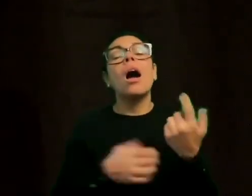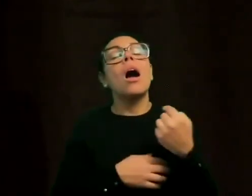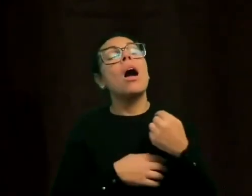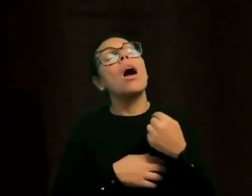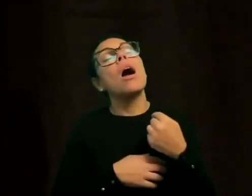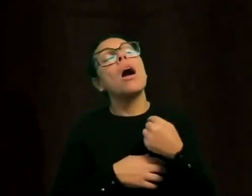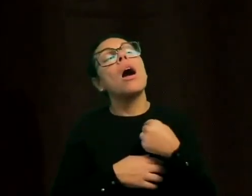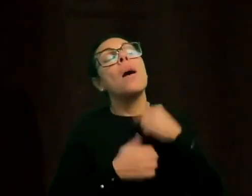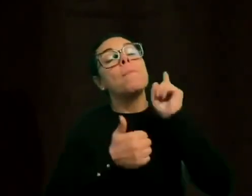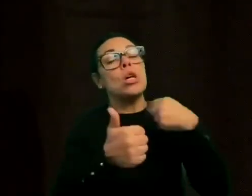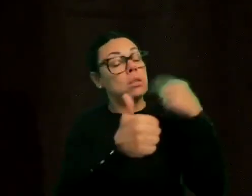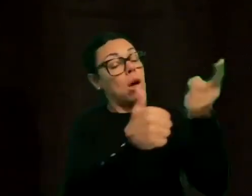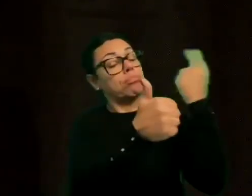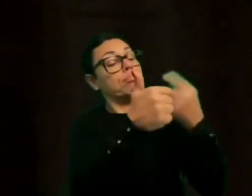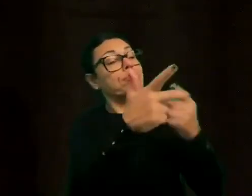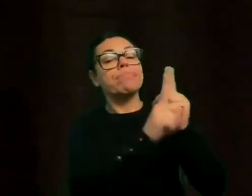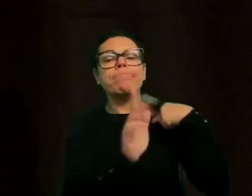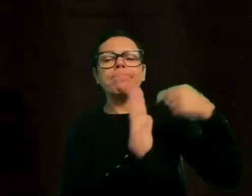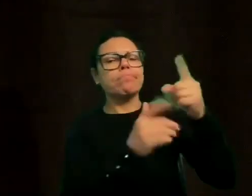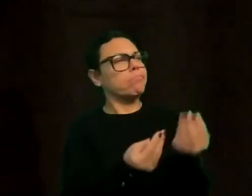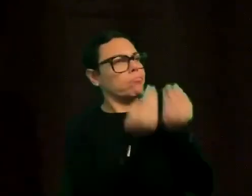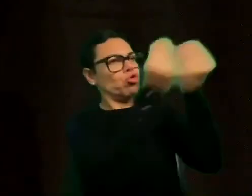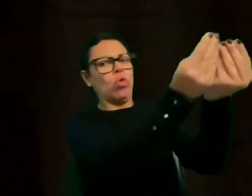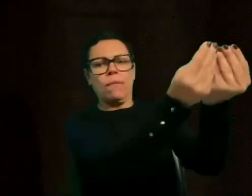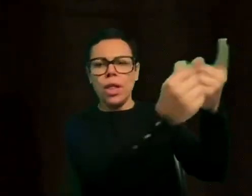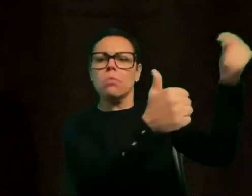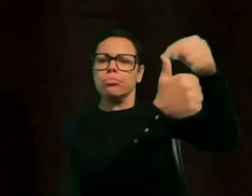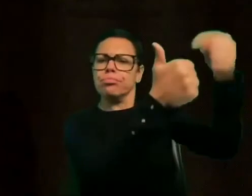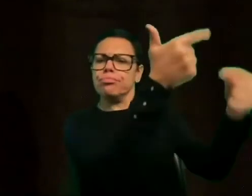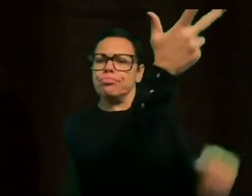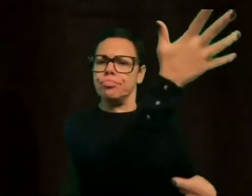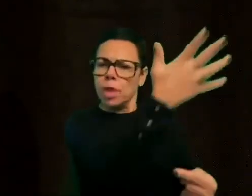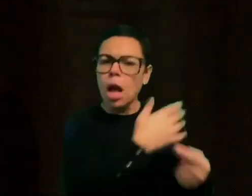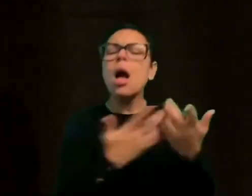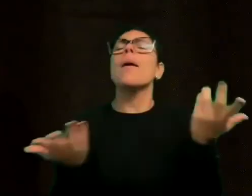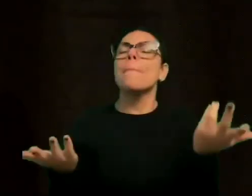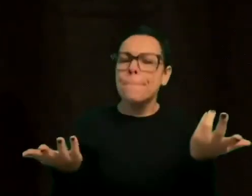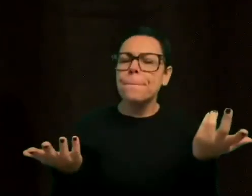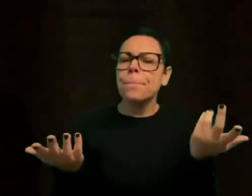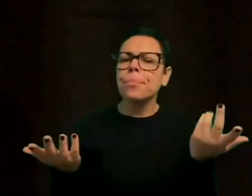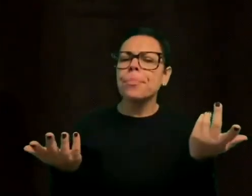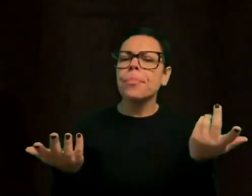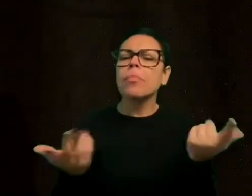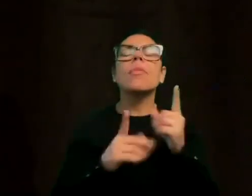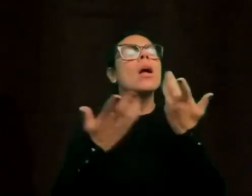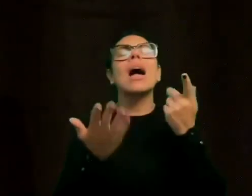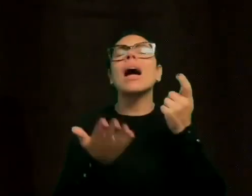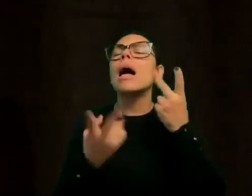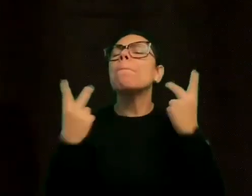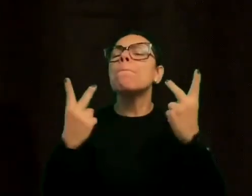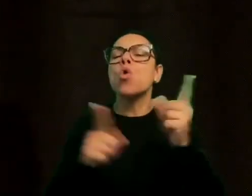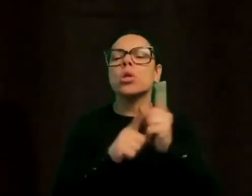probably the best way would be to have a constant engagement between public